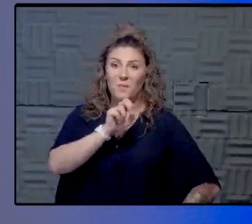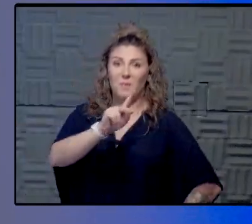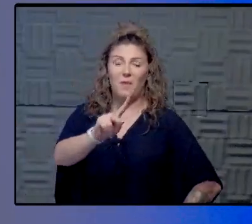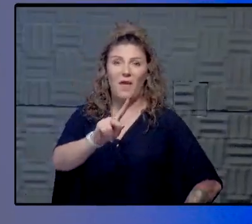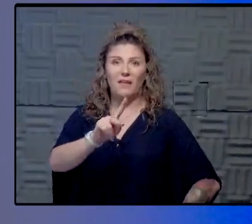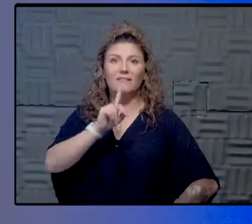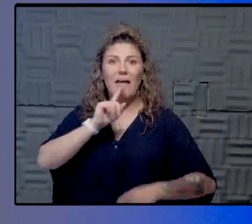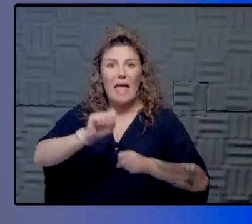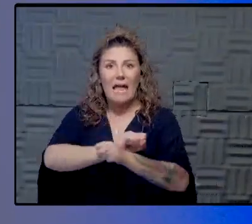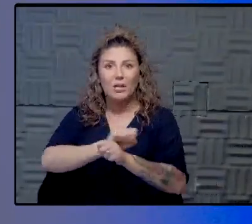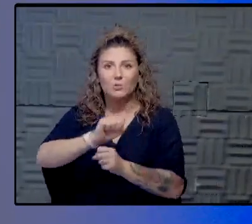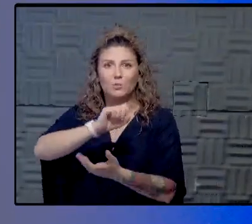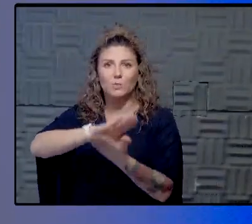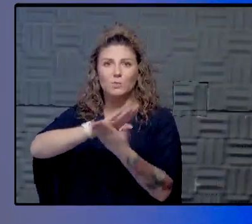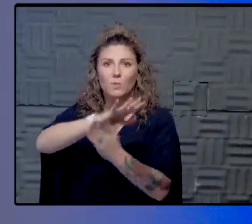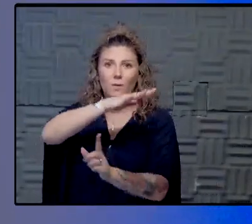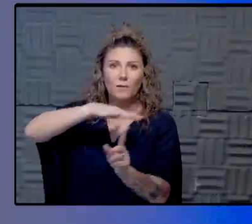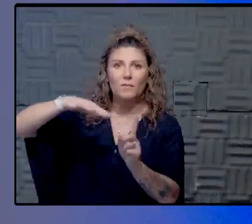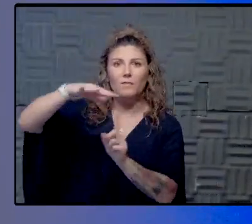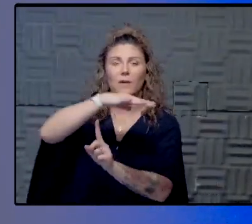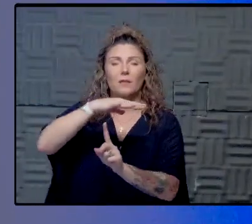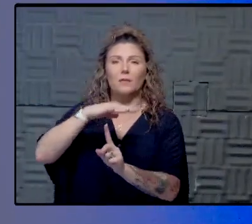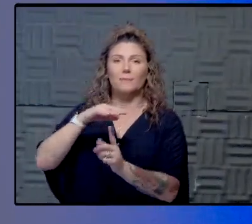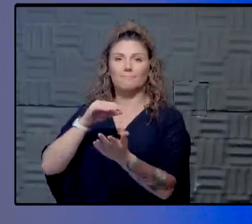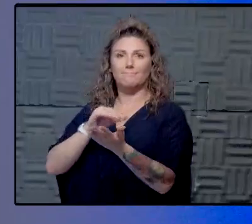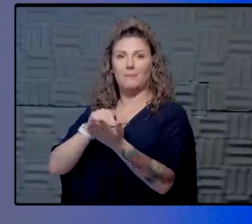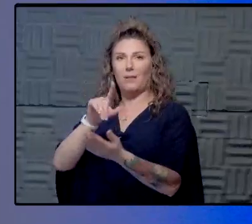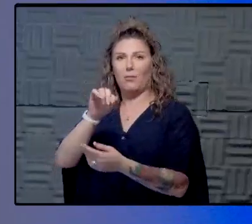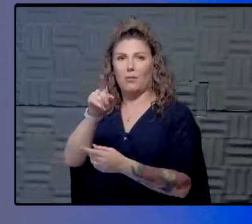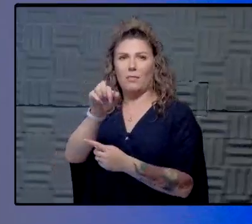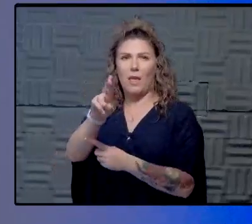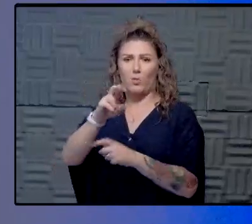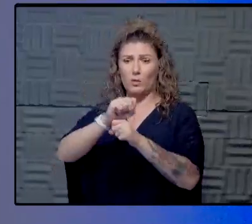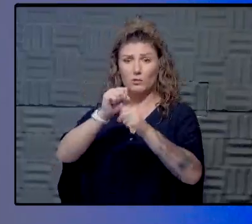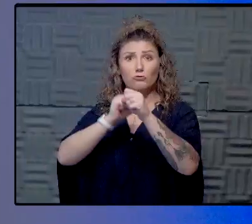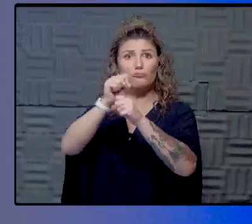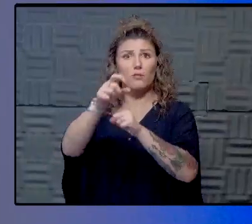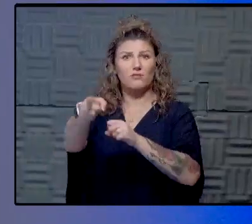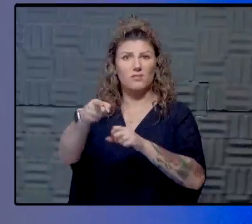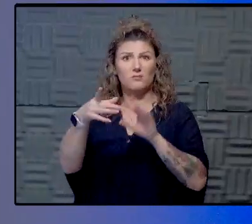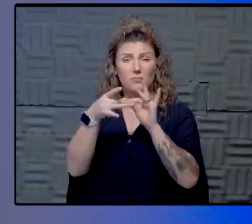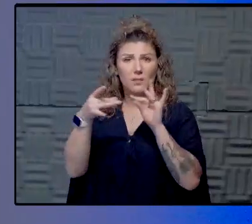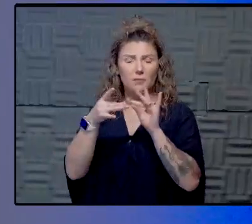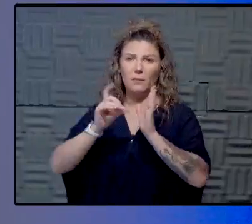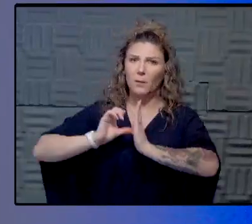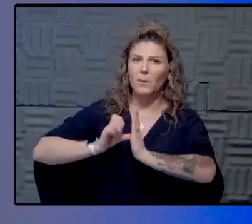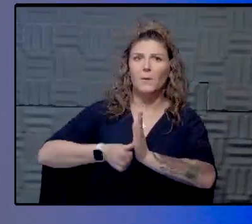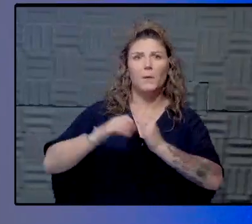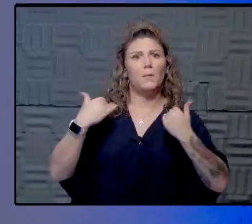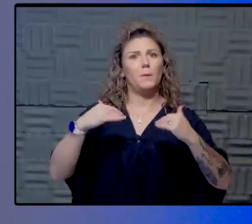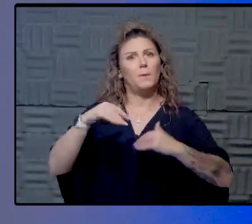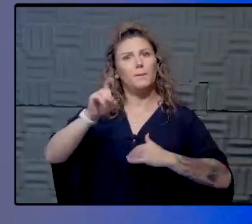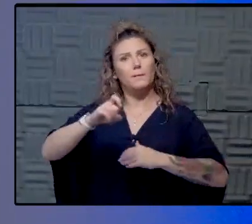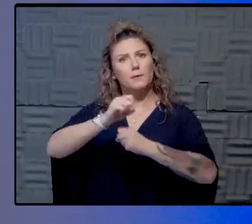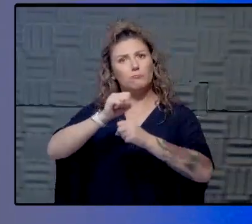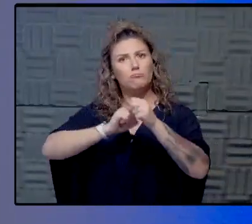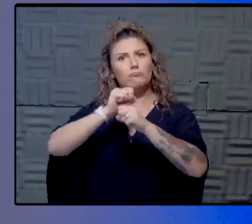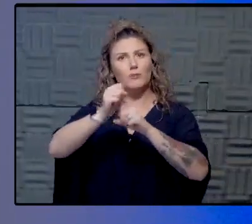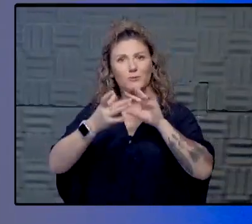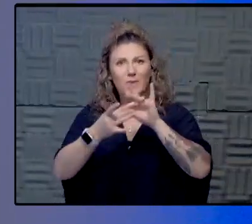that school environment. Dr. Lauer talked about the structure. We can't emphasize structure enough when we're talking about